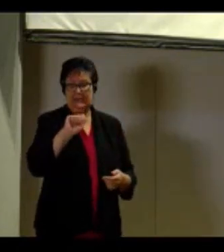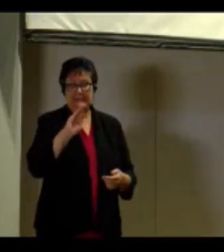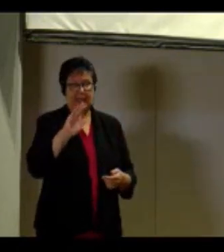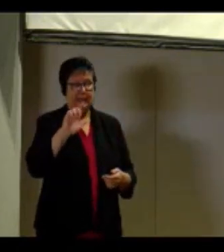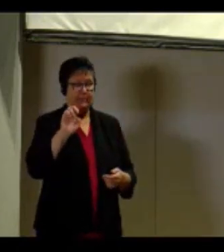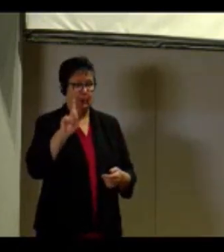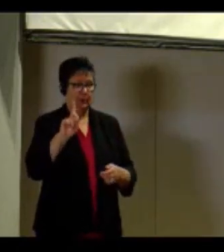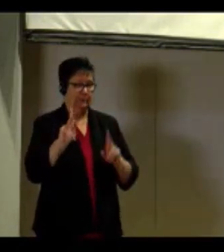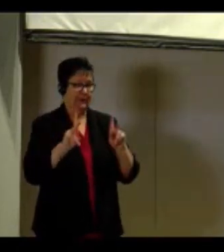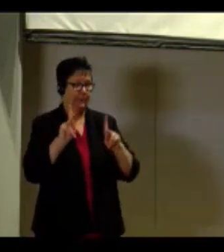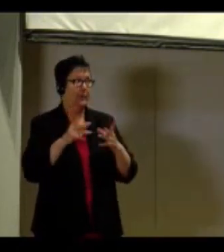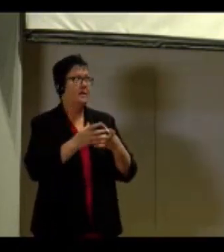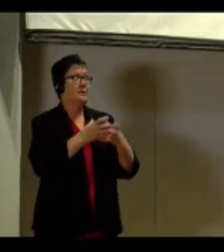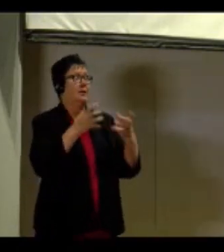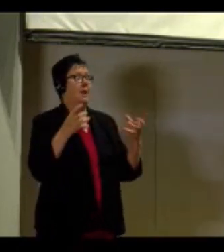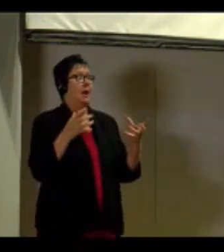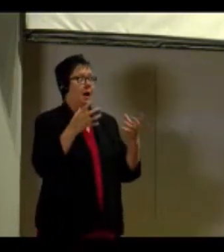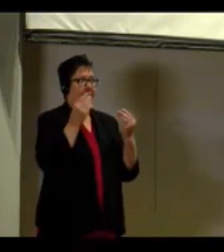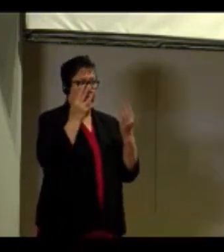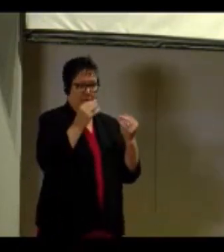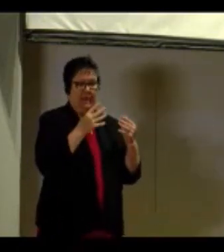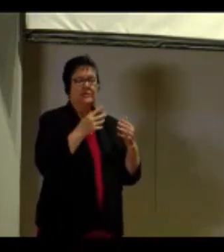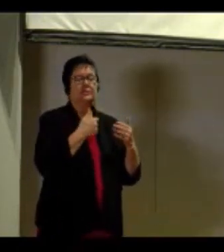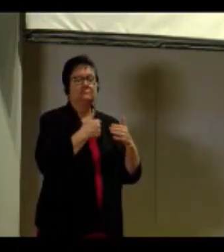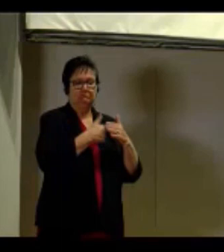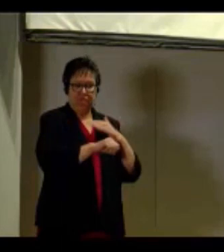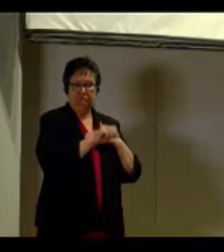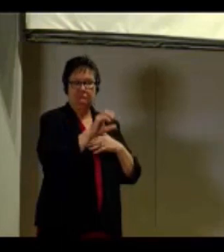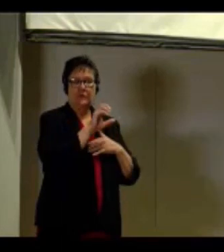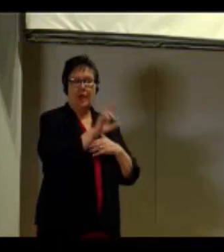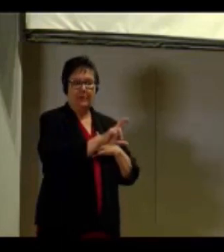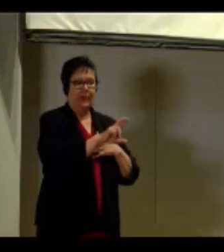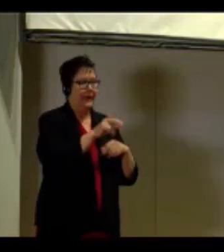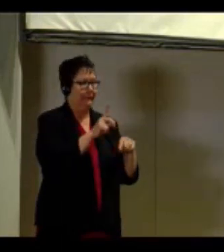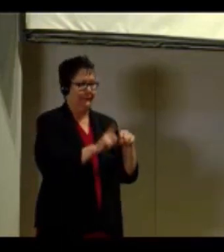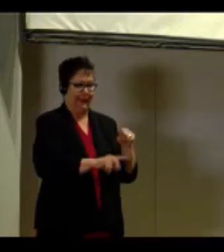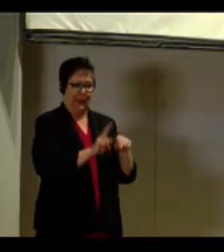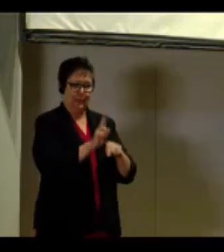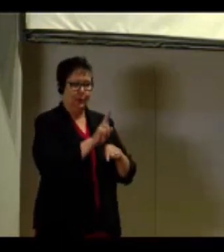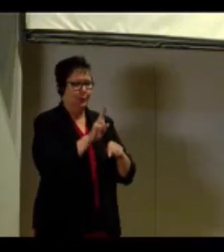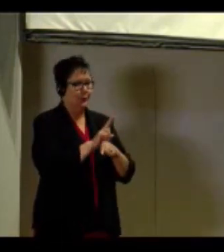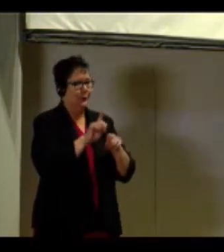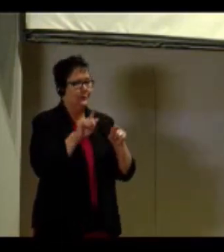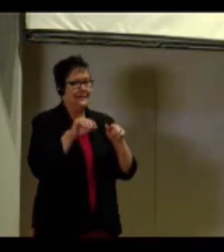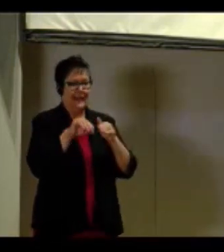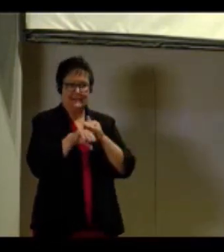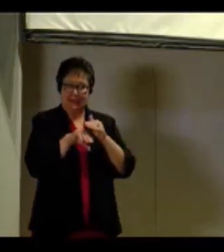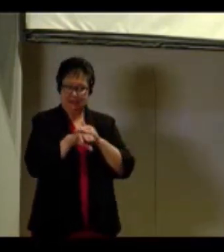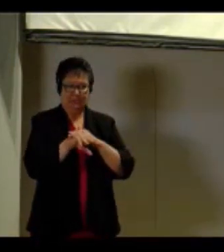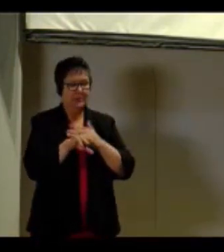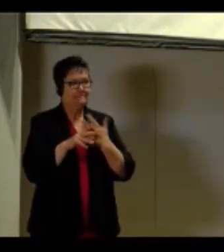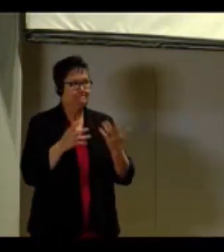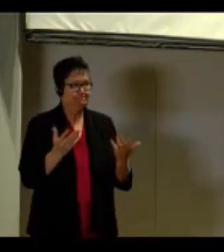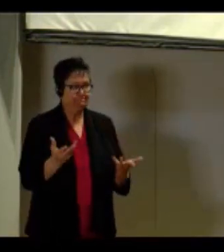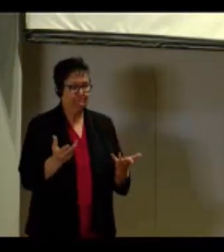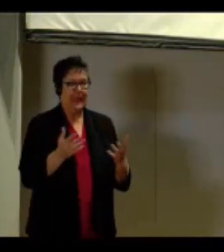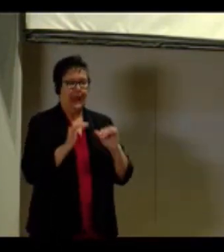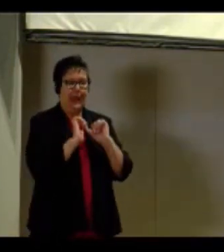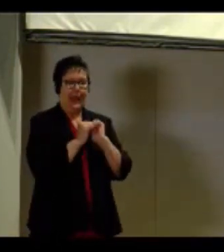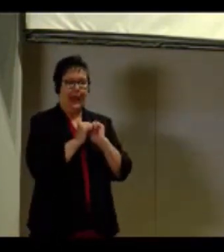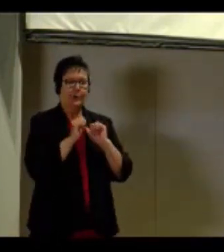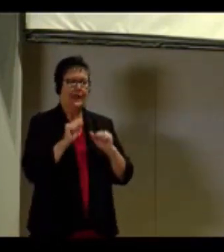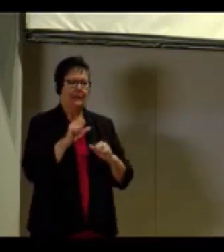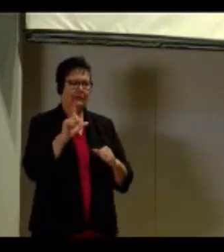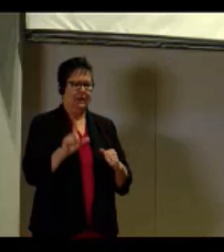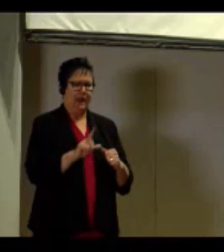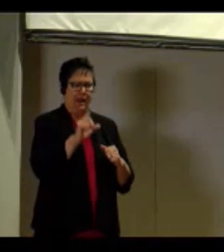of material that is under copyright but is not currently available in accessible formats. What are the ways that